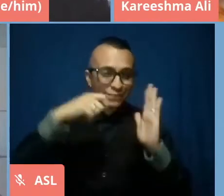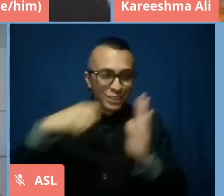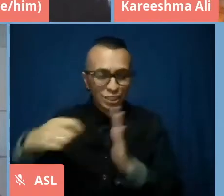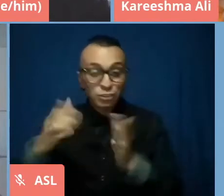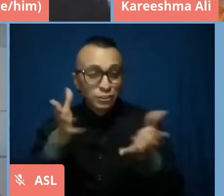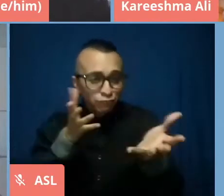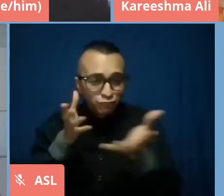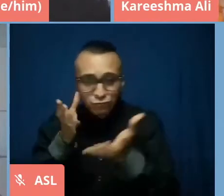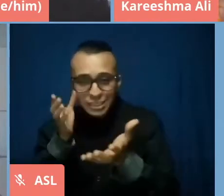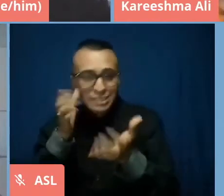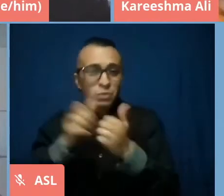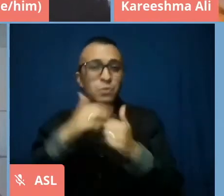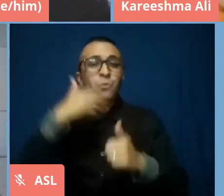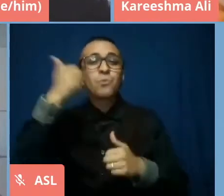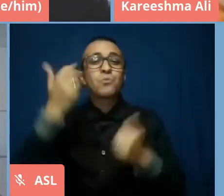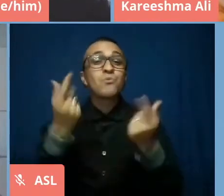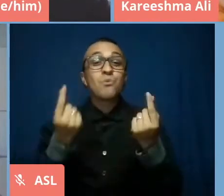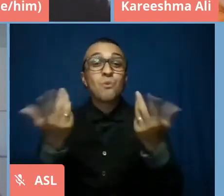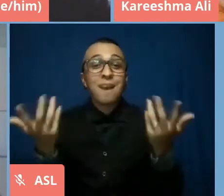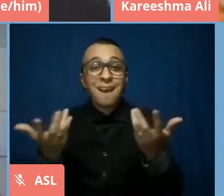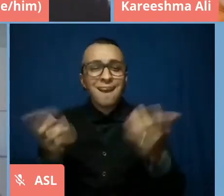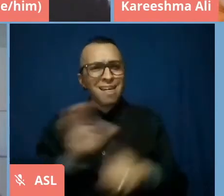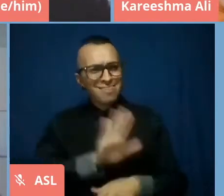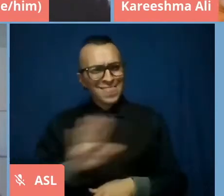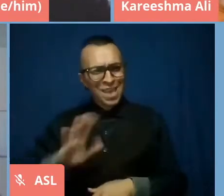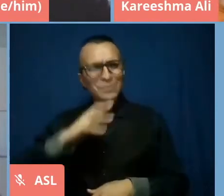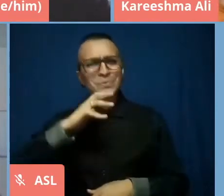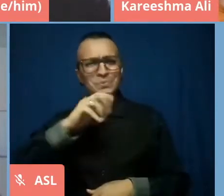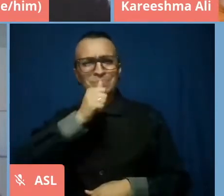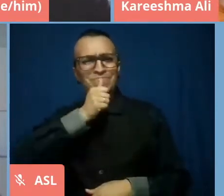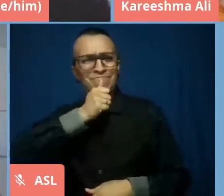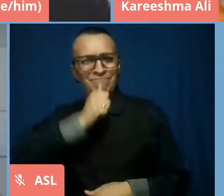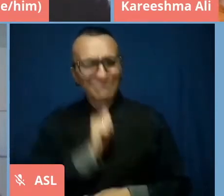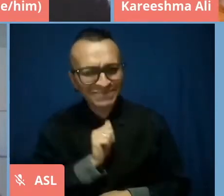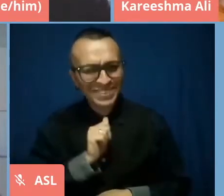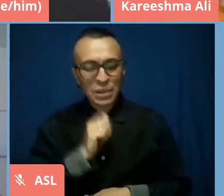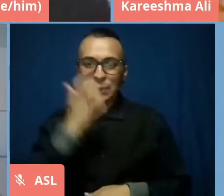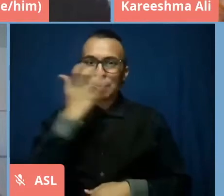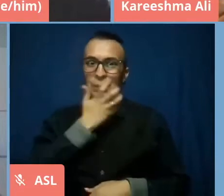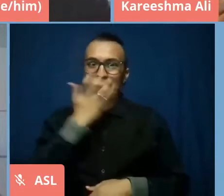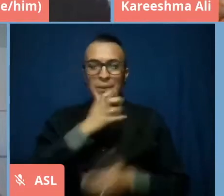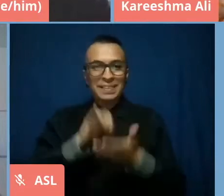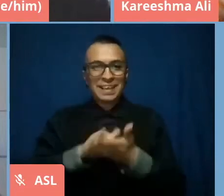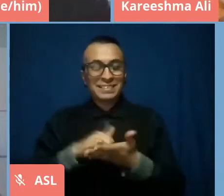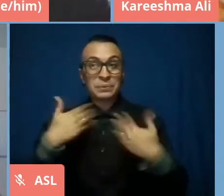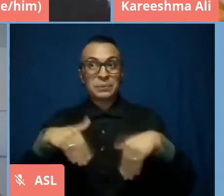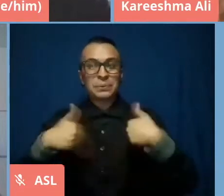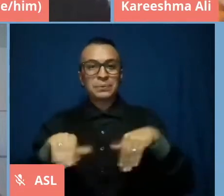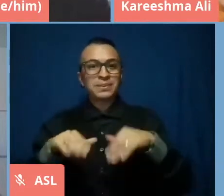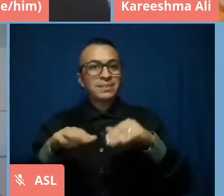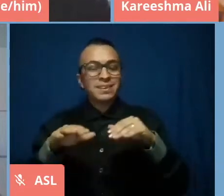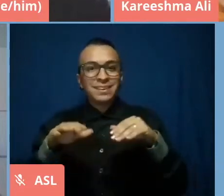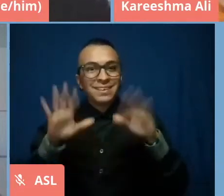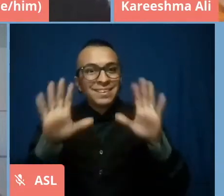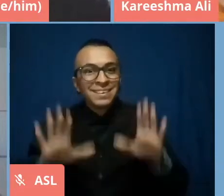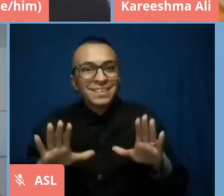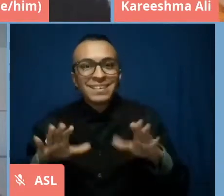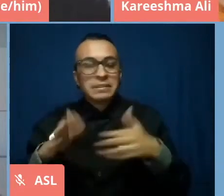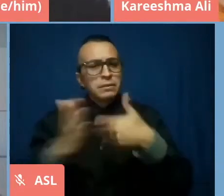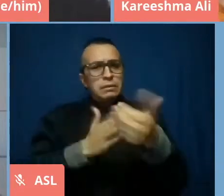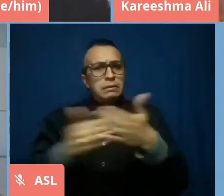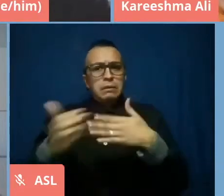adults is their resiliency, which is incredibly remarkable. And even with so much